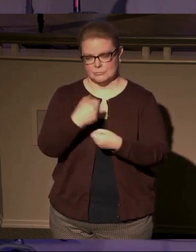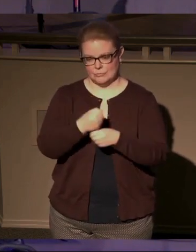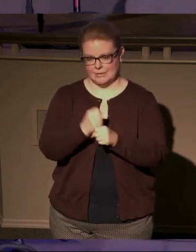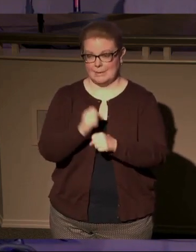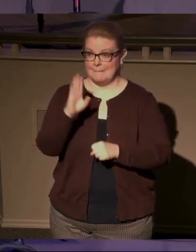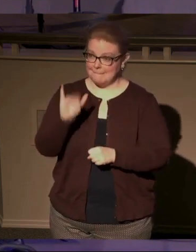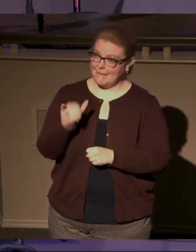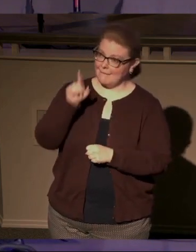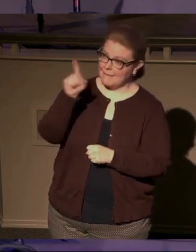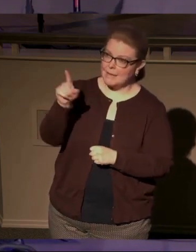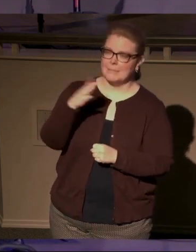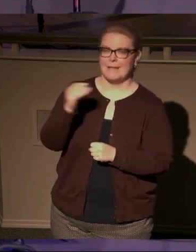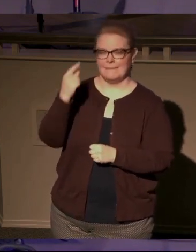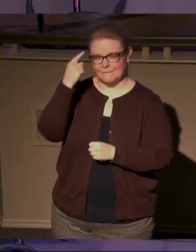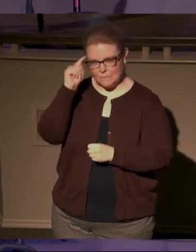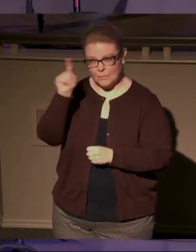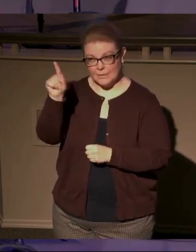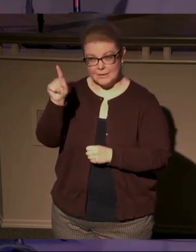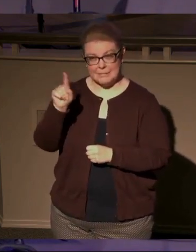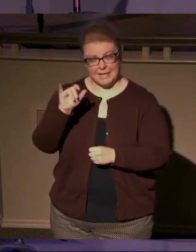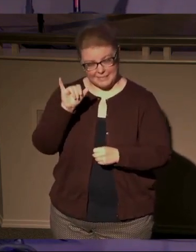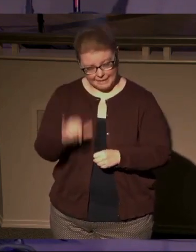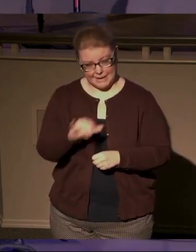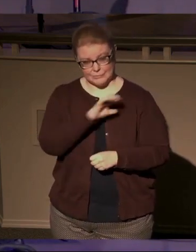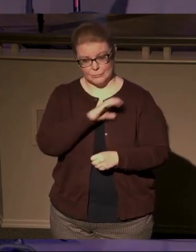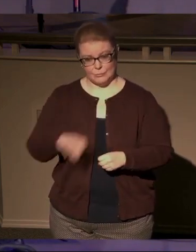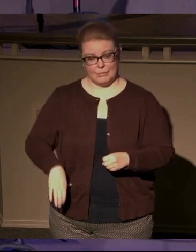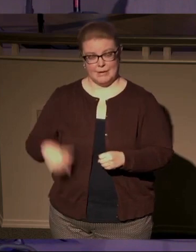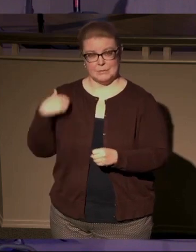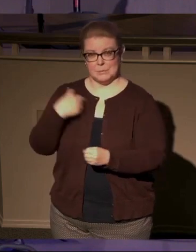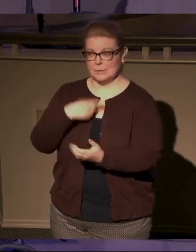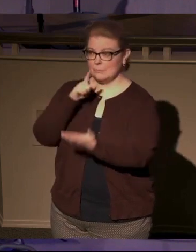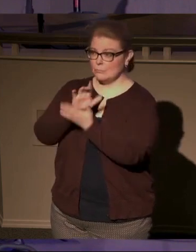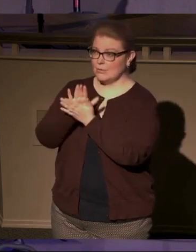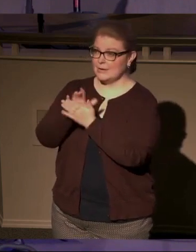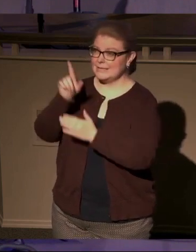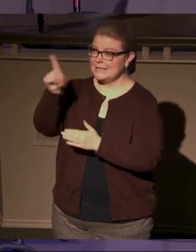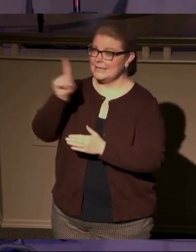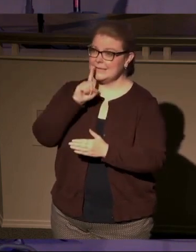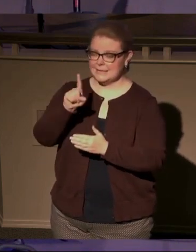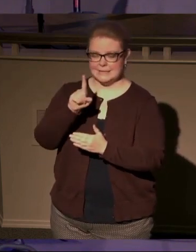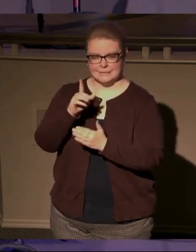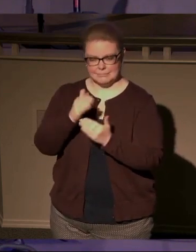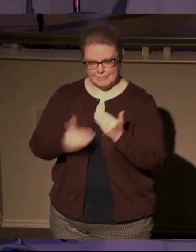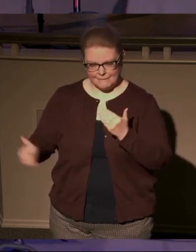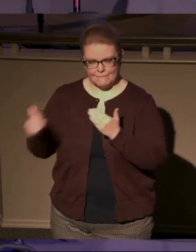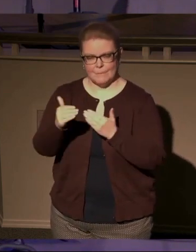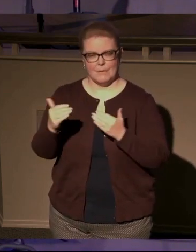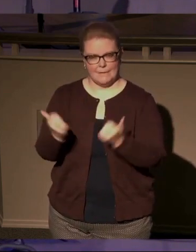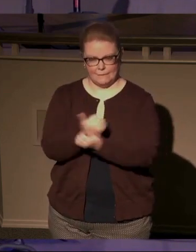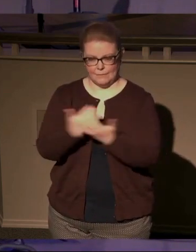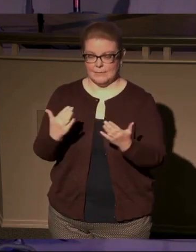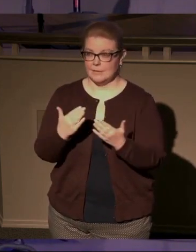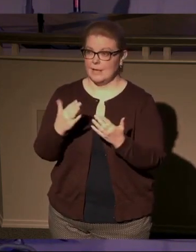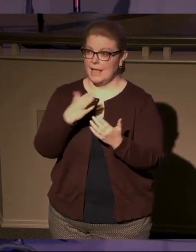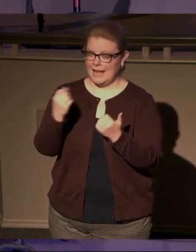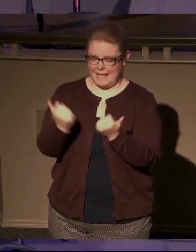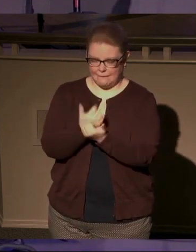him. That's a Christ we praise. He is before all things, and in him all things hold